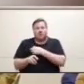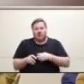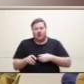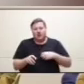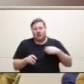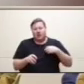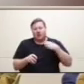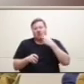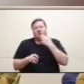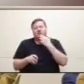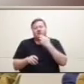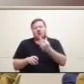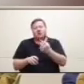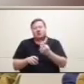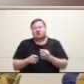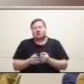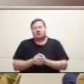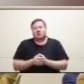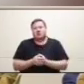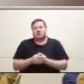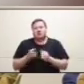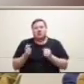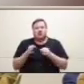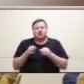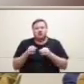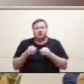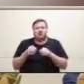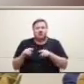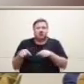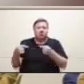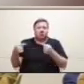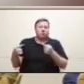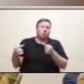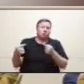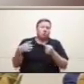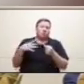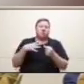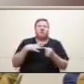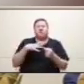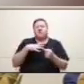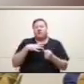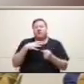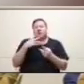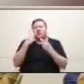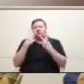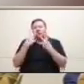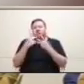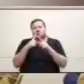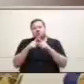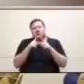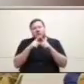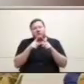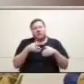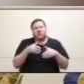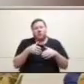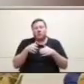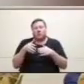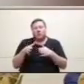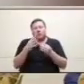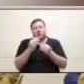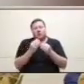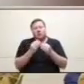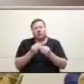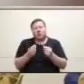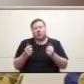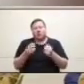a dispute, then we look into the alternative dispute mechanism, which is